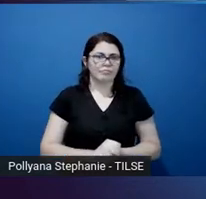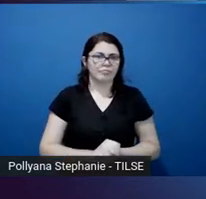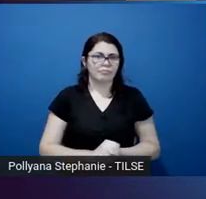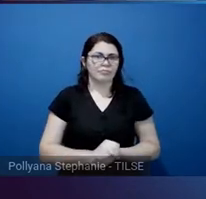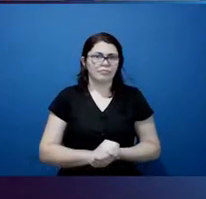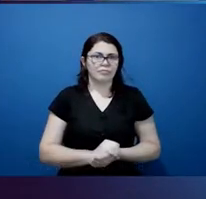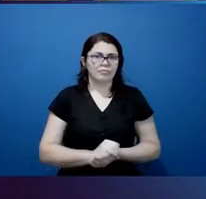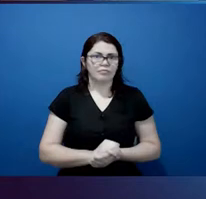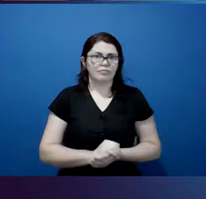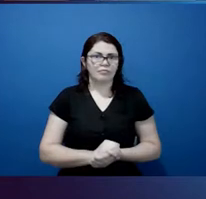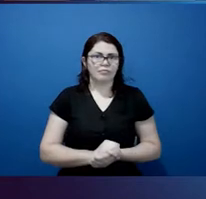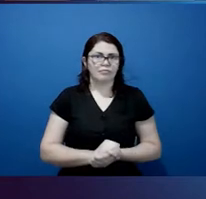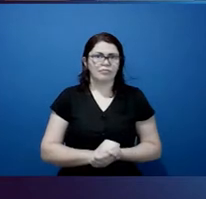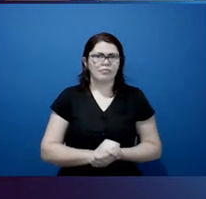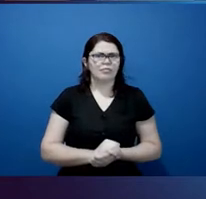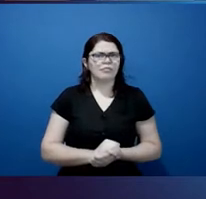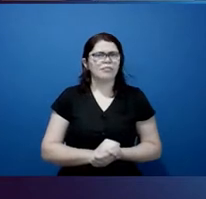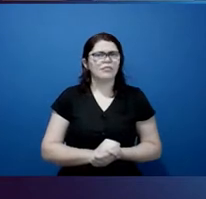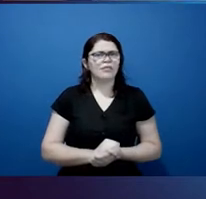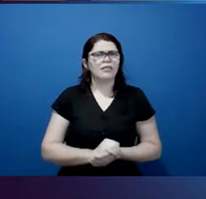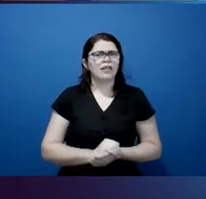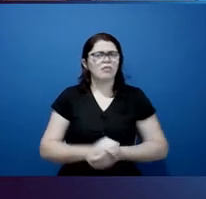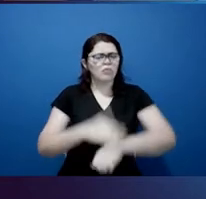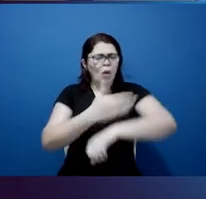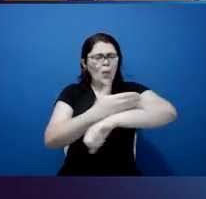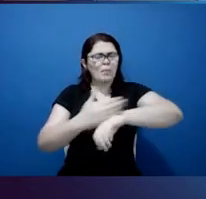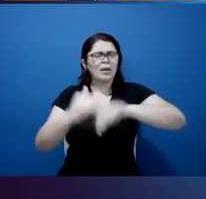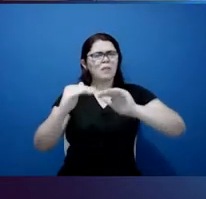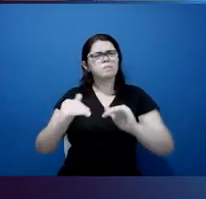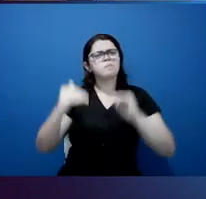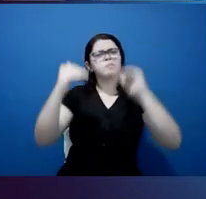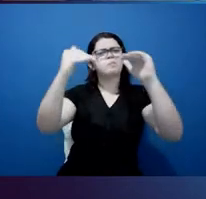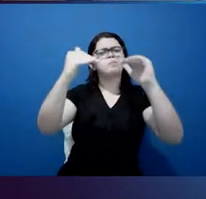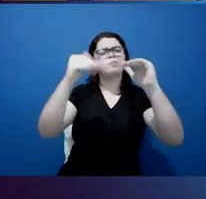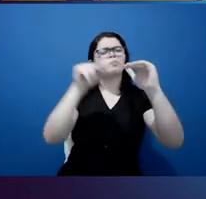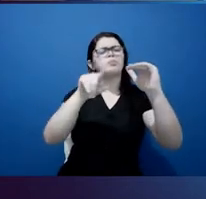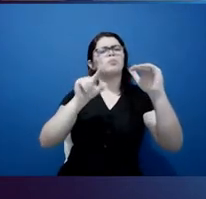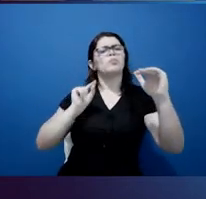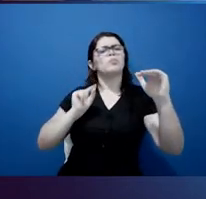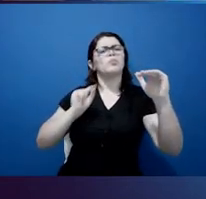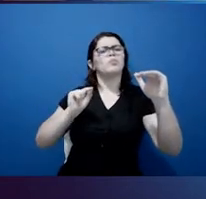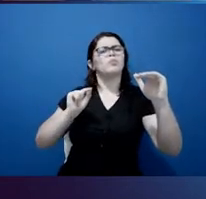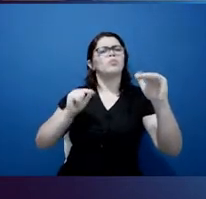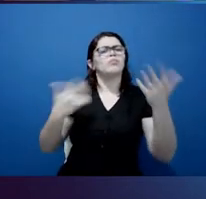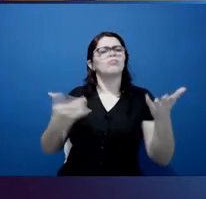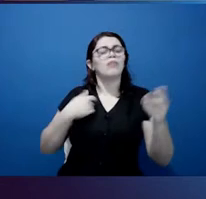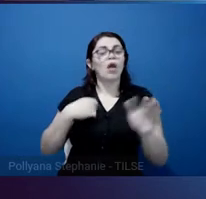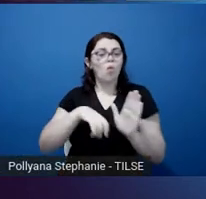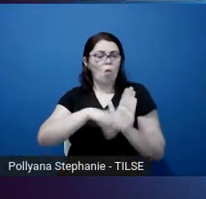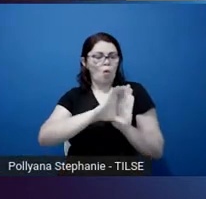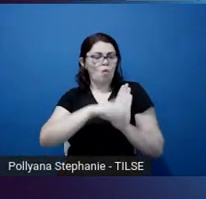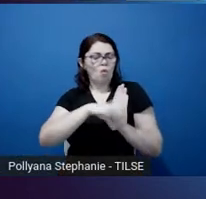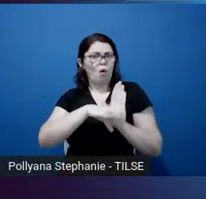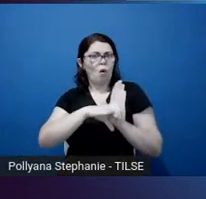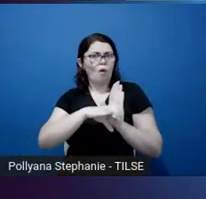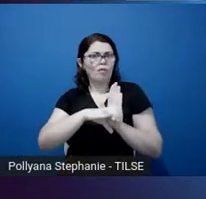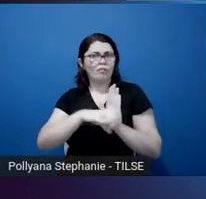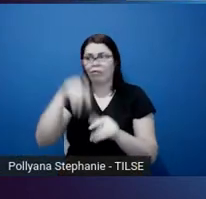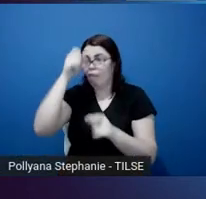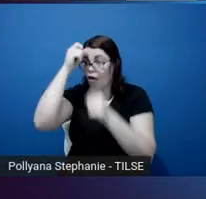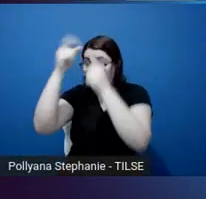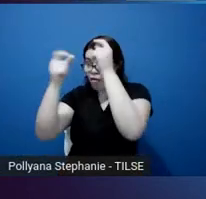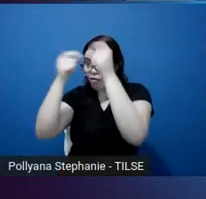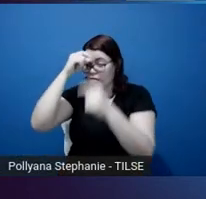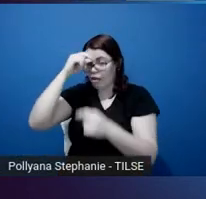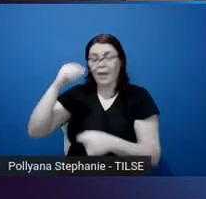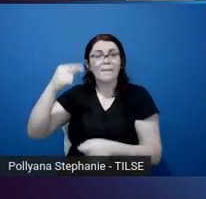What is white supremacy? White supremacy is a notion that ideas, thoughts, beliefs